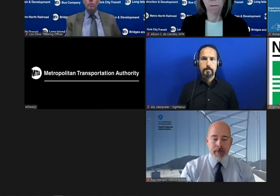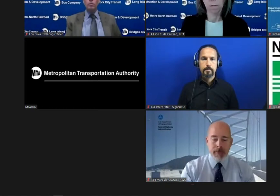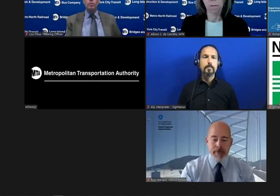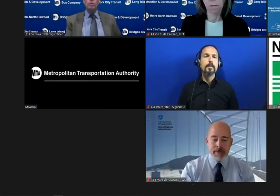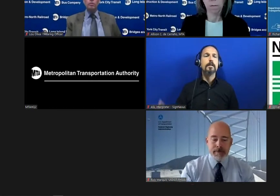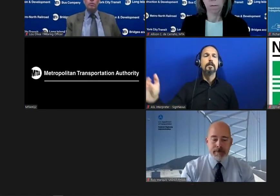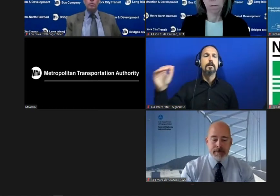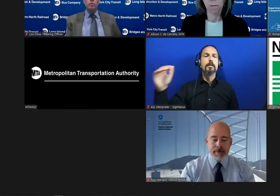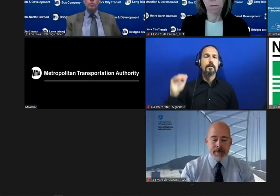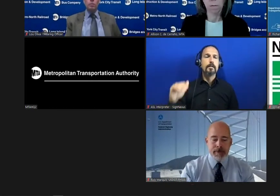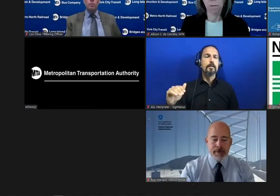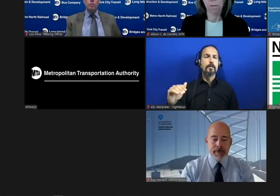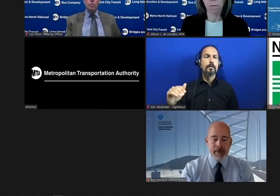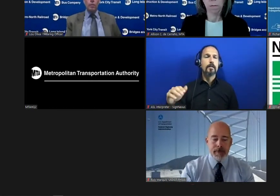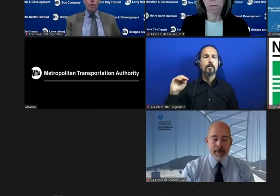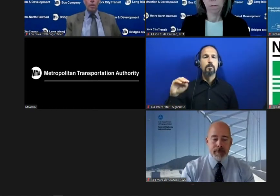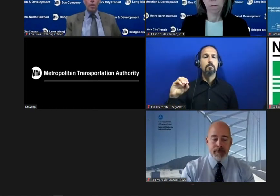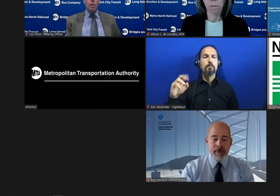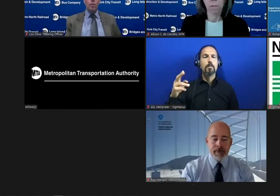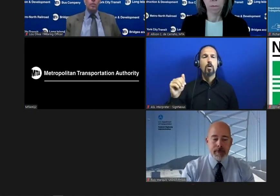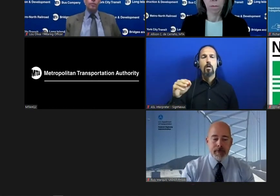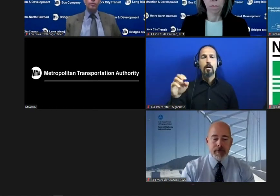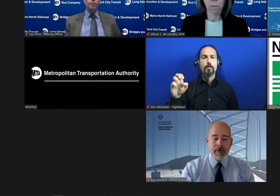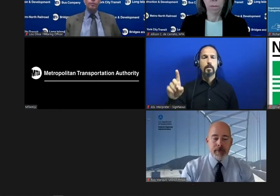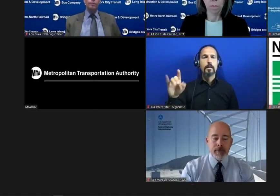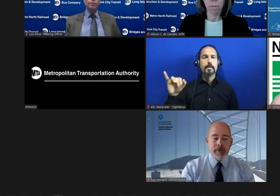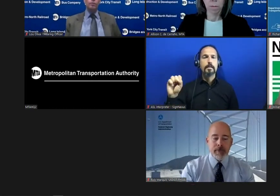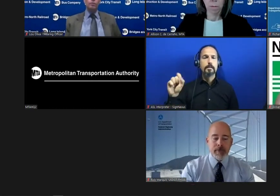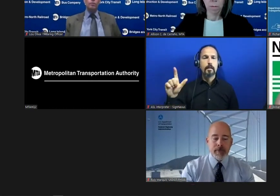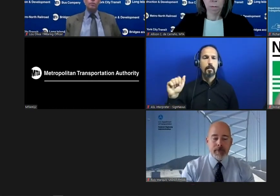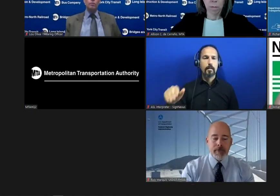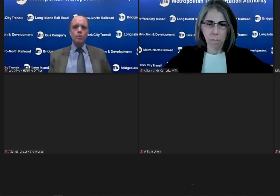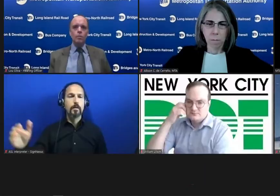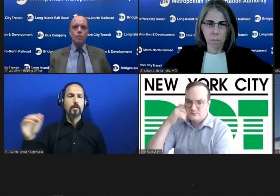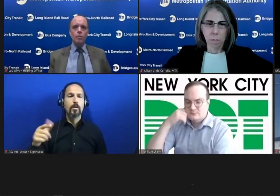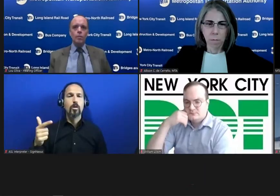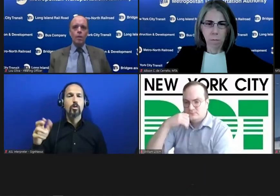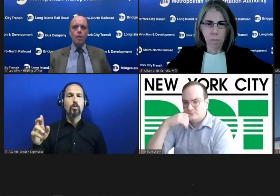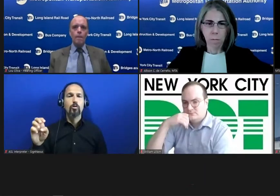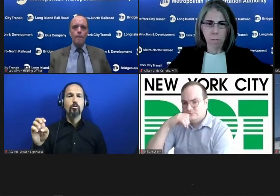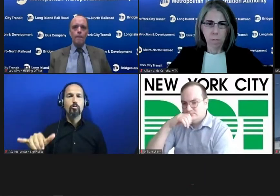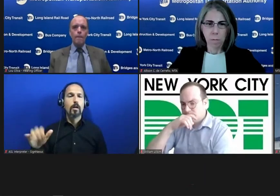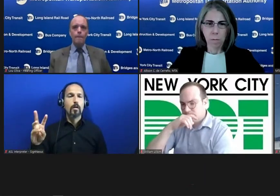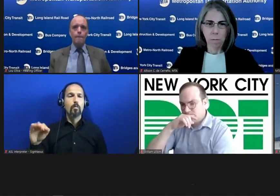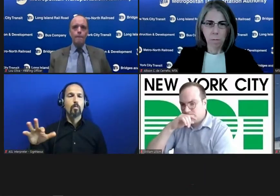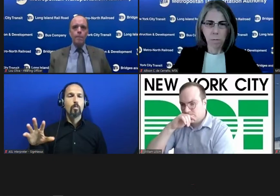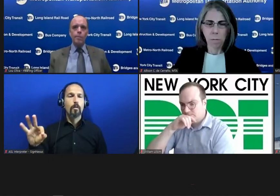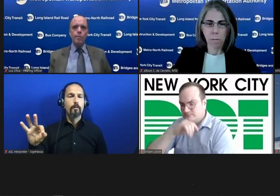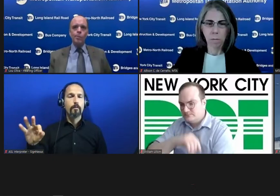our next speaker is Muhammad Islam fought by gray wolf Richards